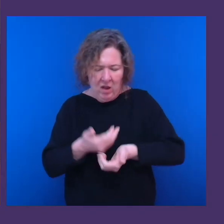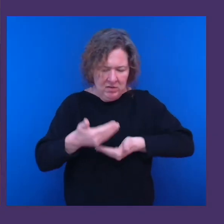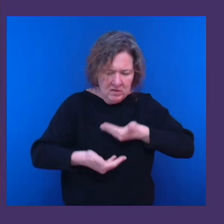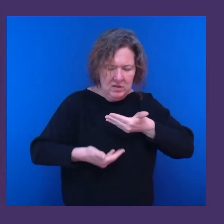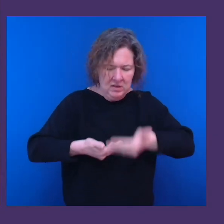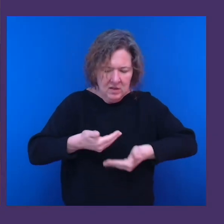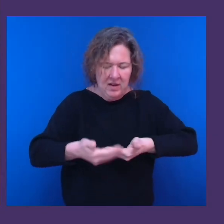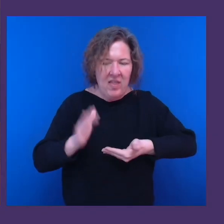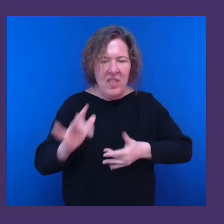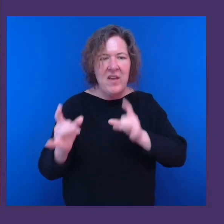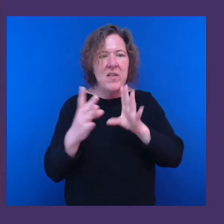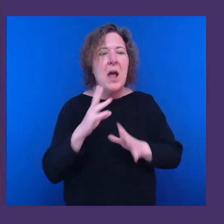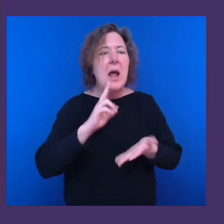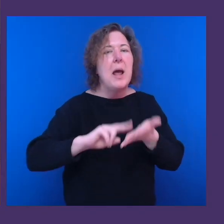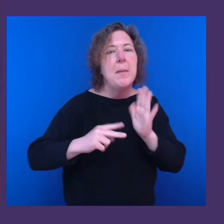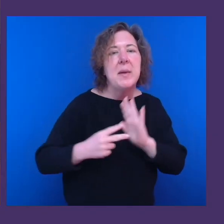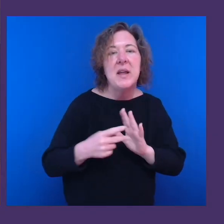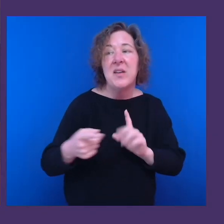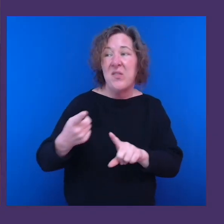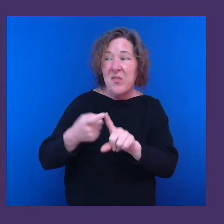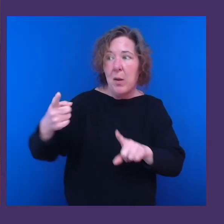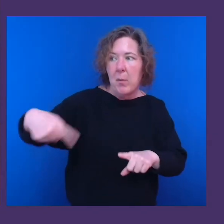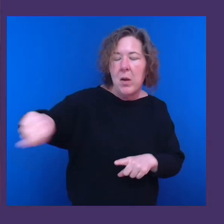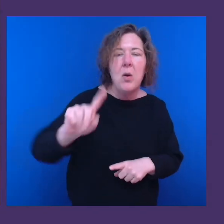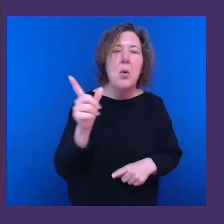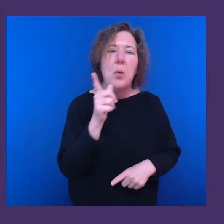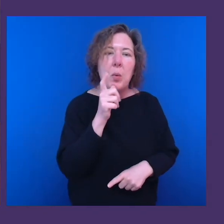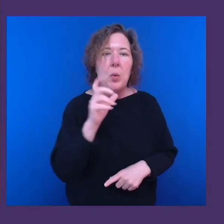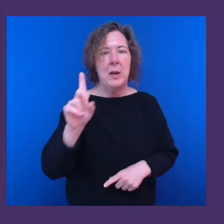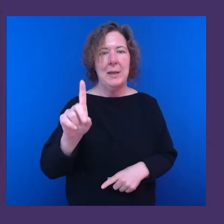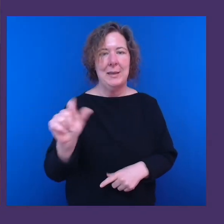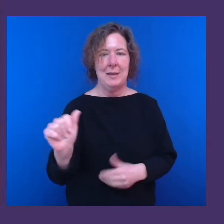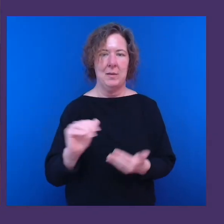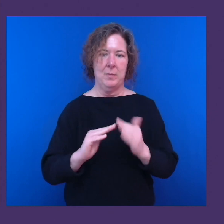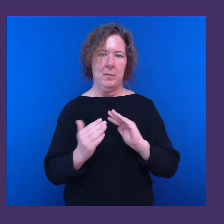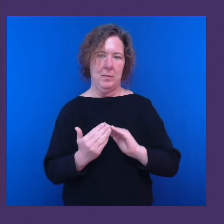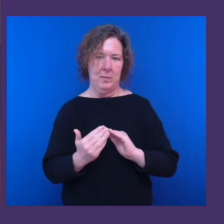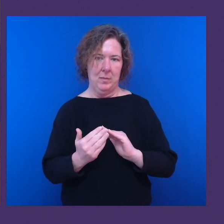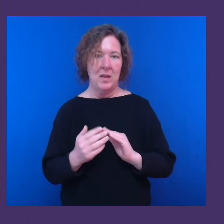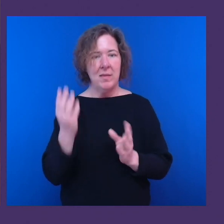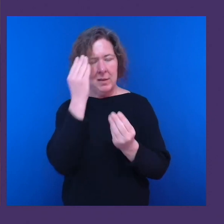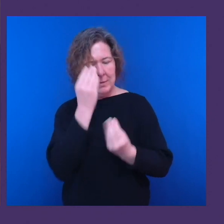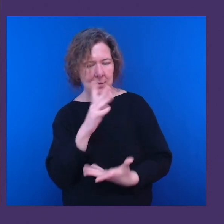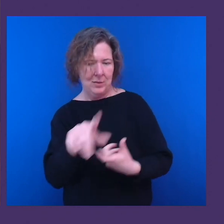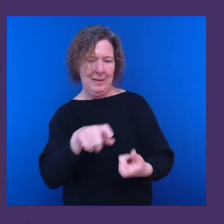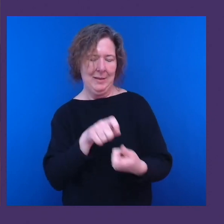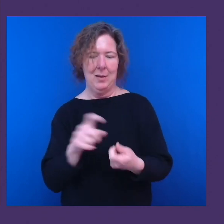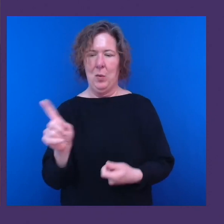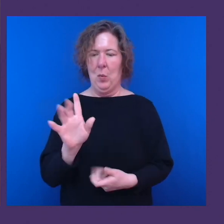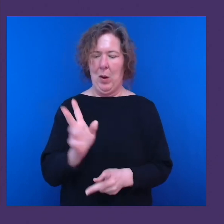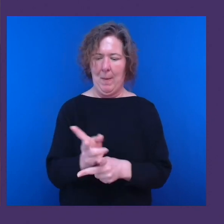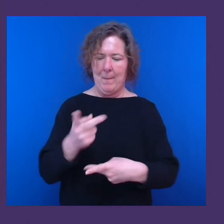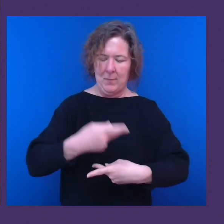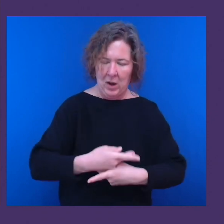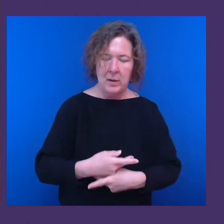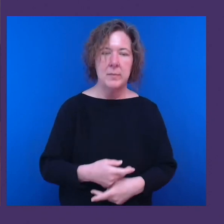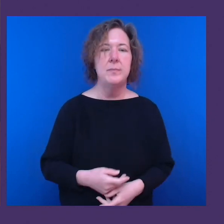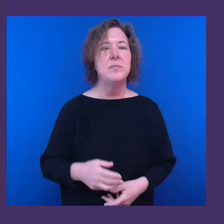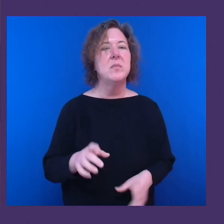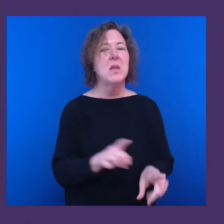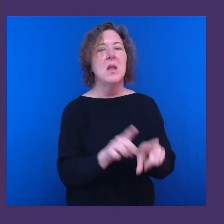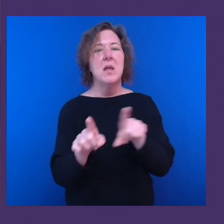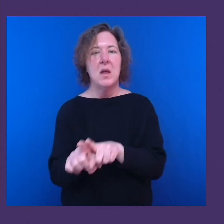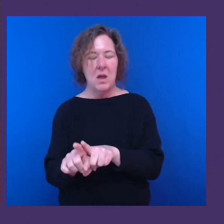mean feedback from the disability community, because that really tells you exactly where your products are. It also